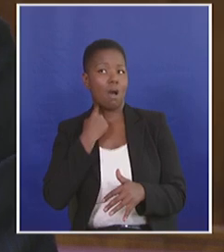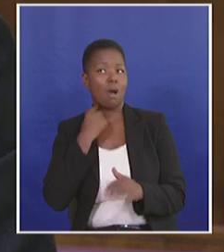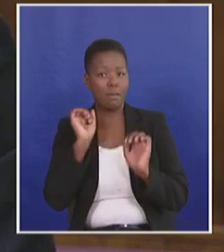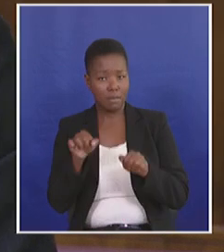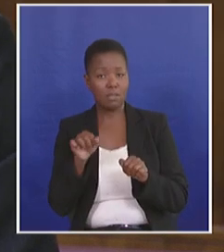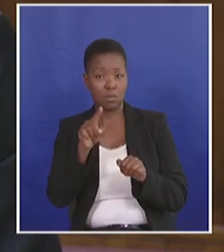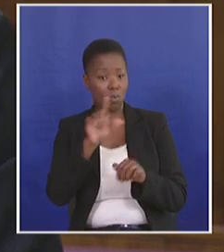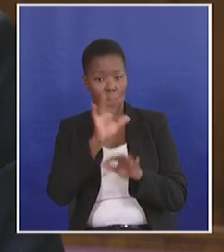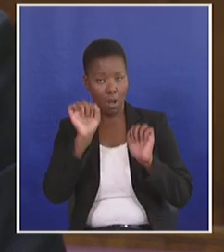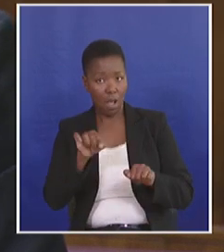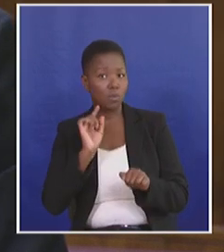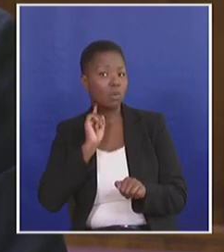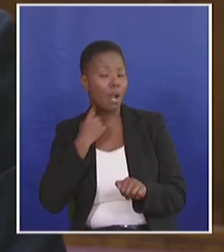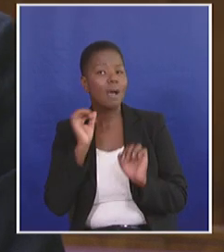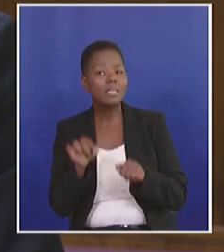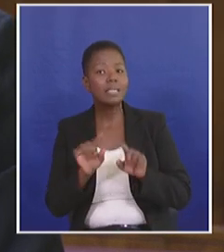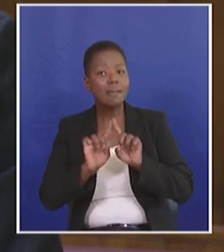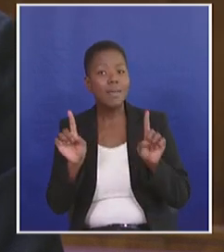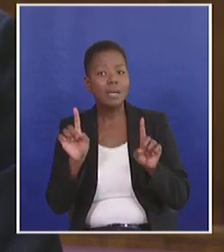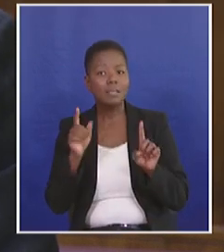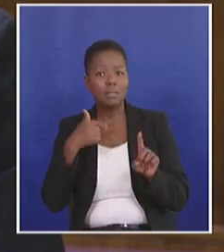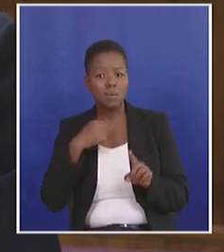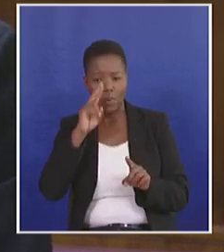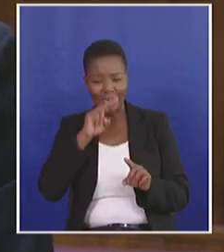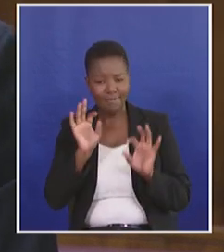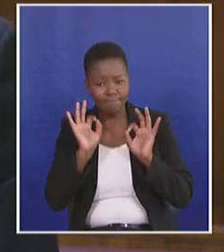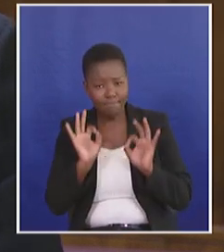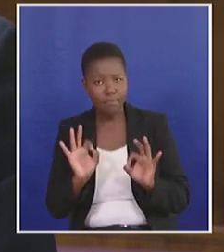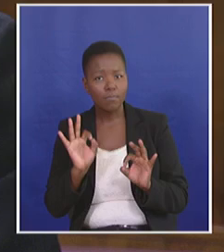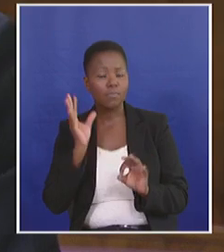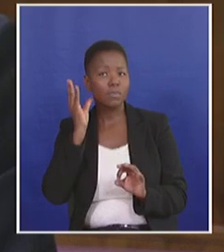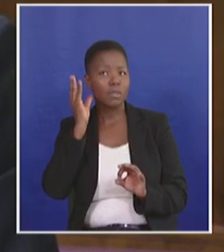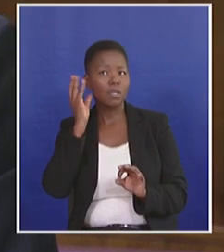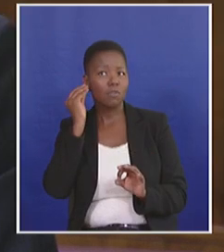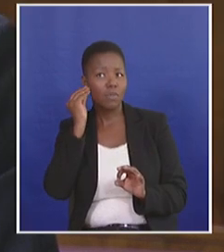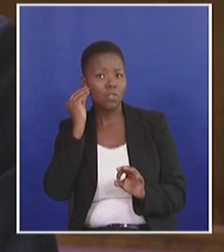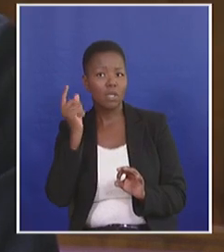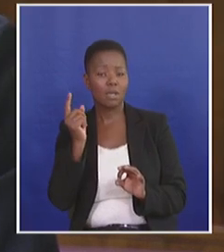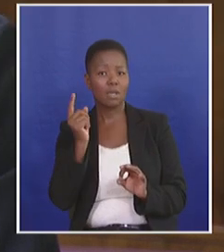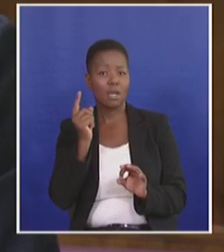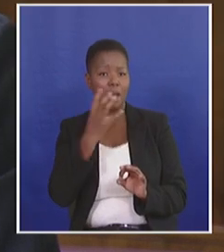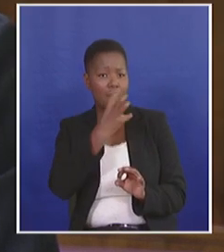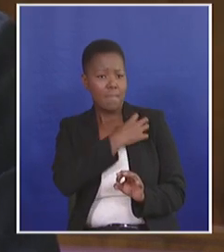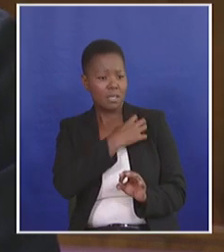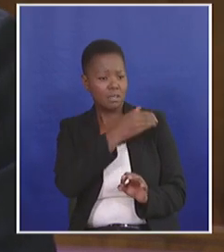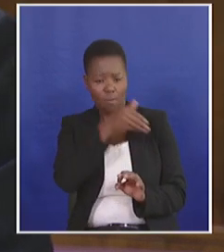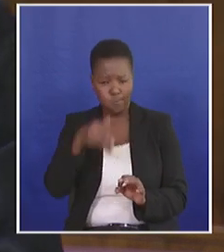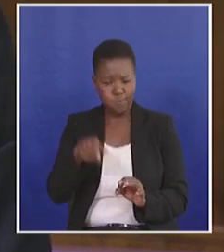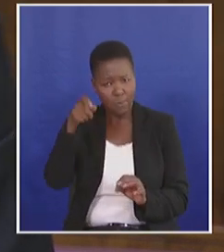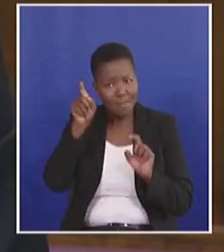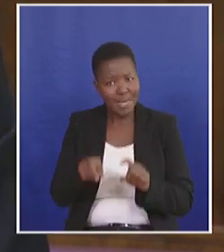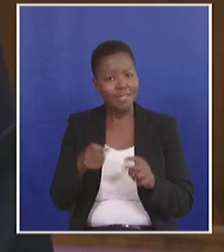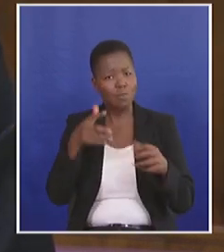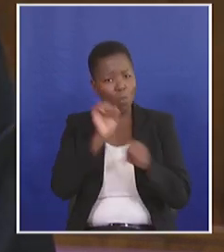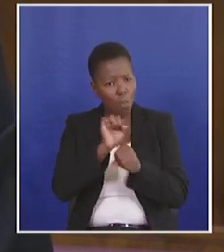House, but we really need to have the correct portfolio minister here. And this is really going to have, this is just the